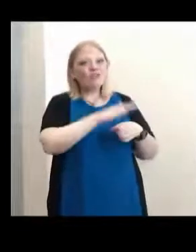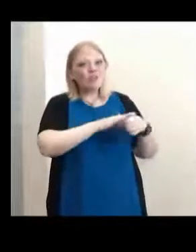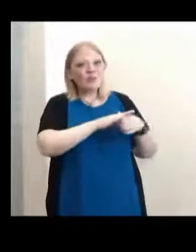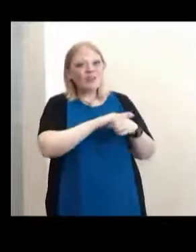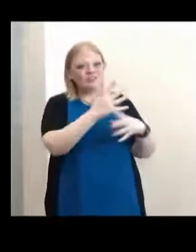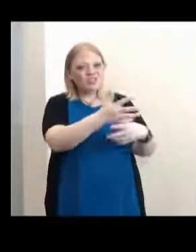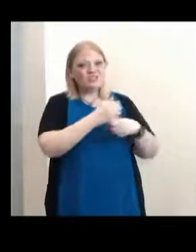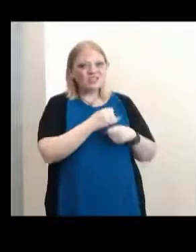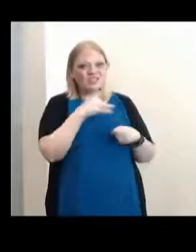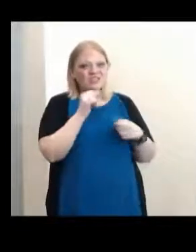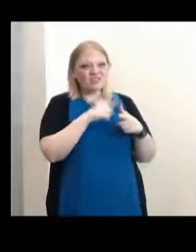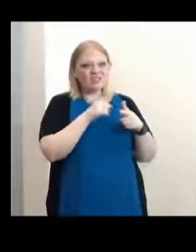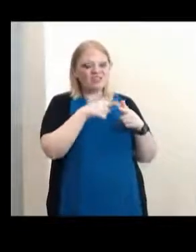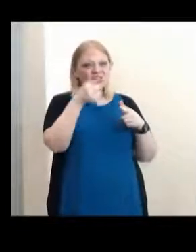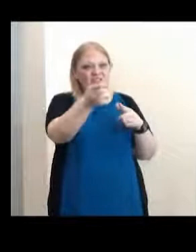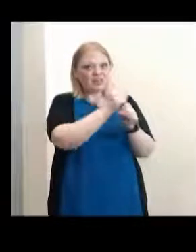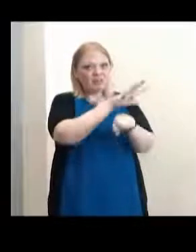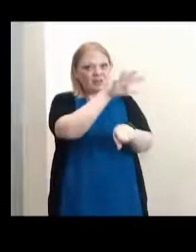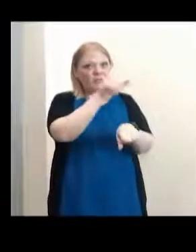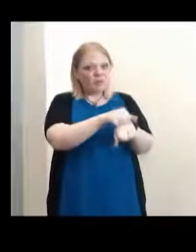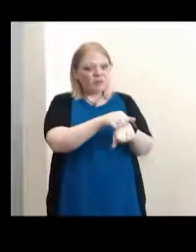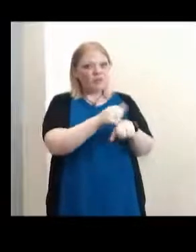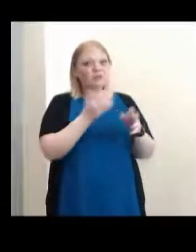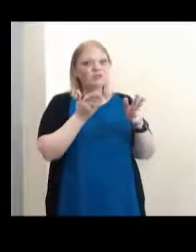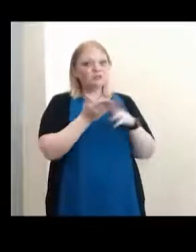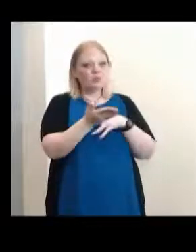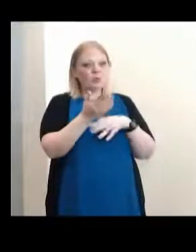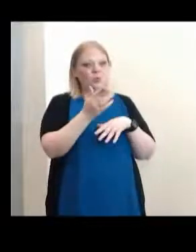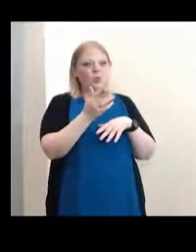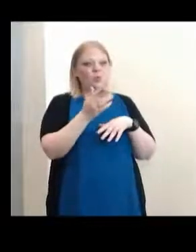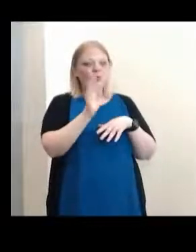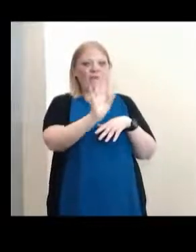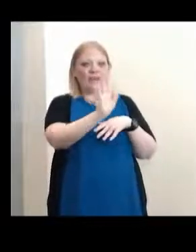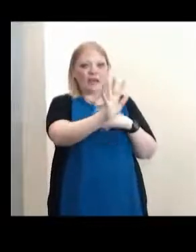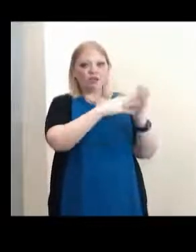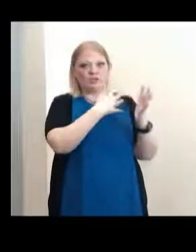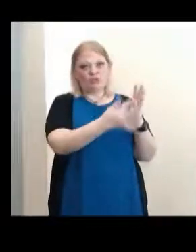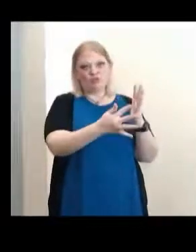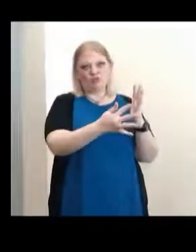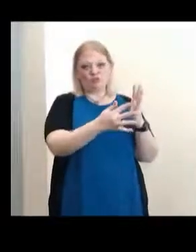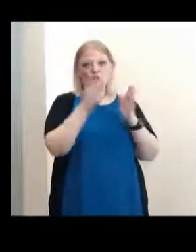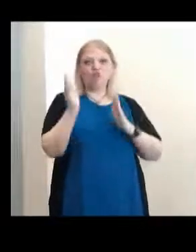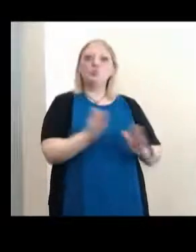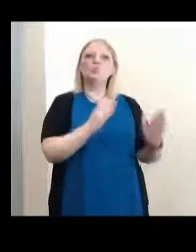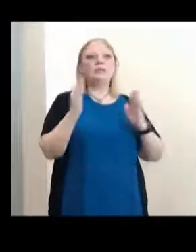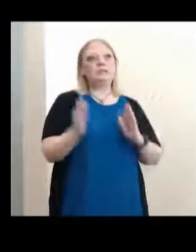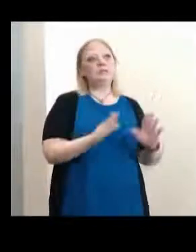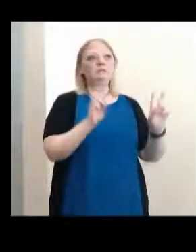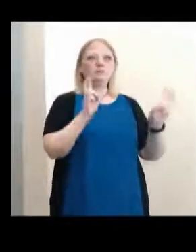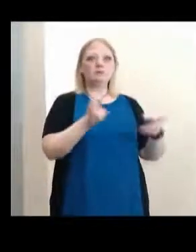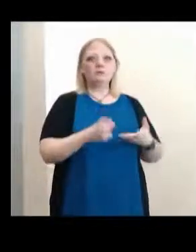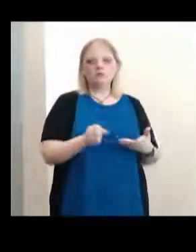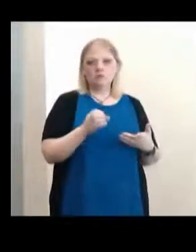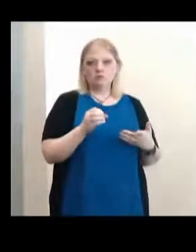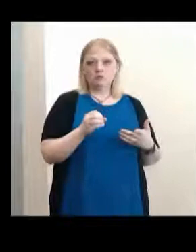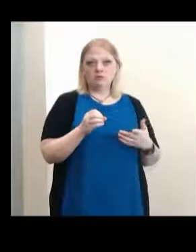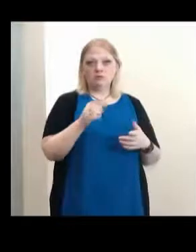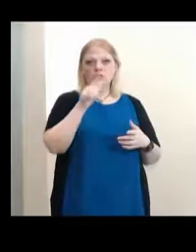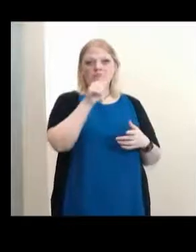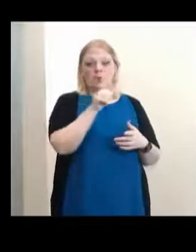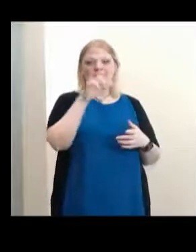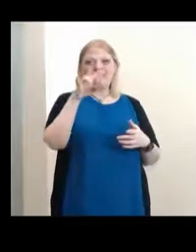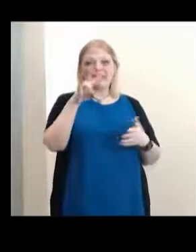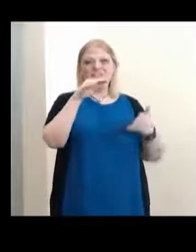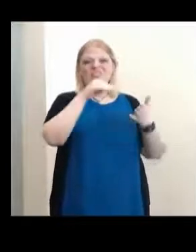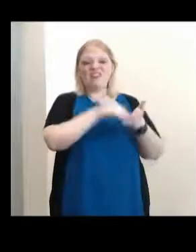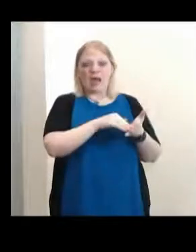then scheduling doses through their normal appointment scheduling routine. So there are